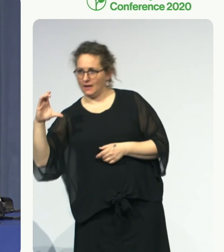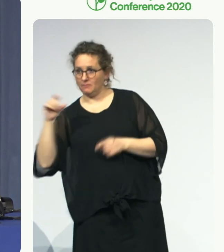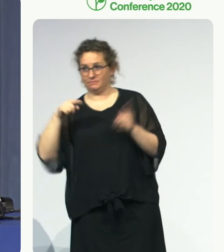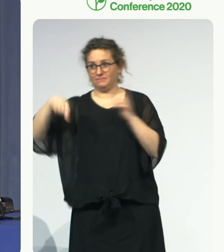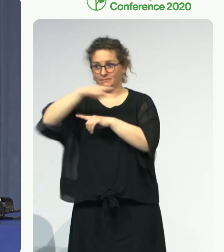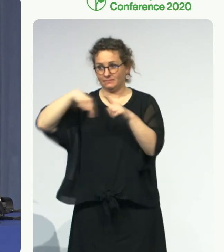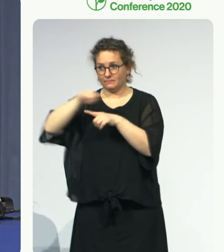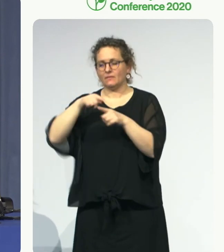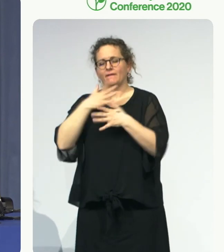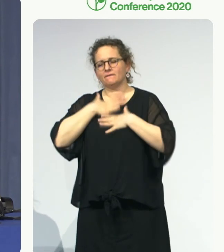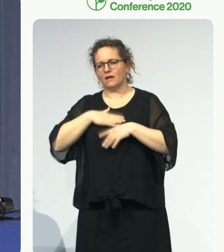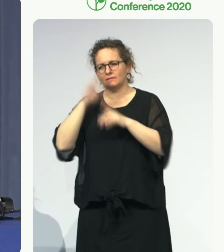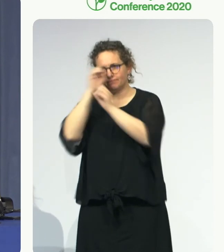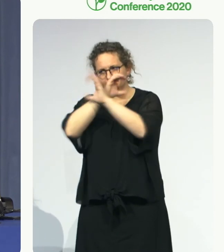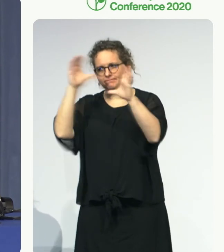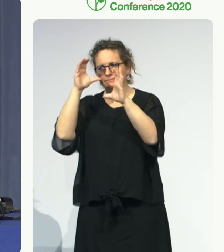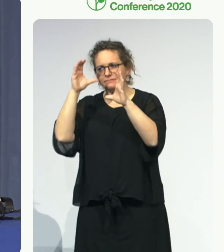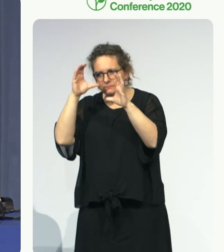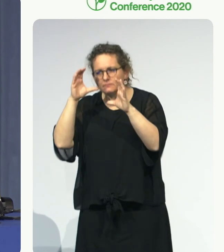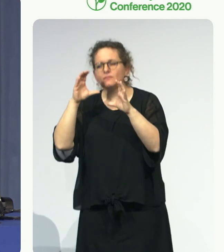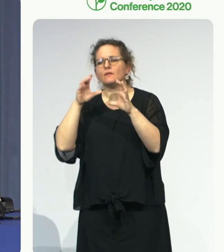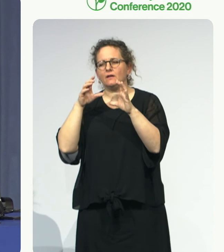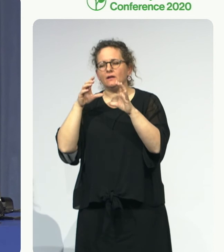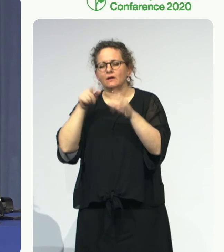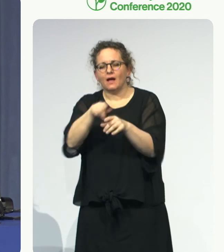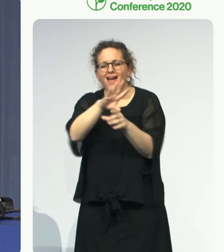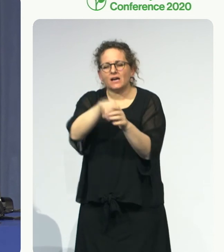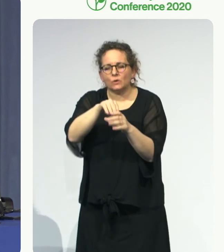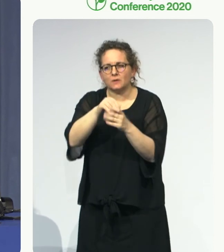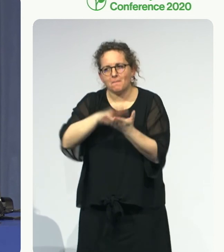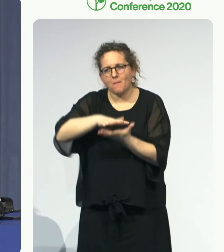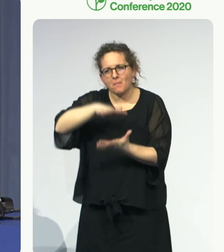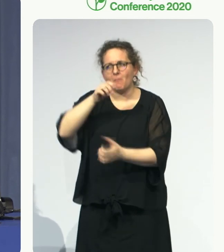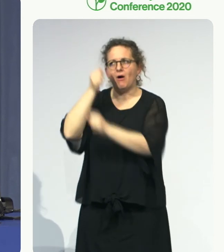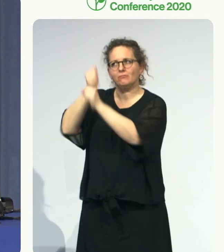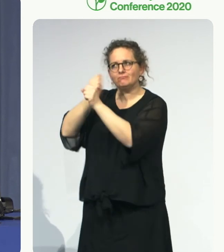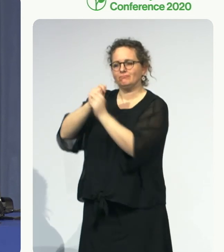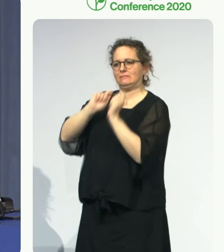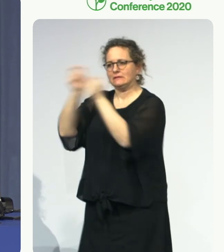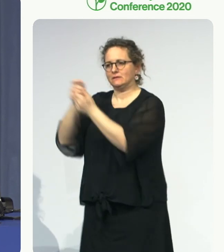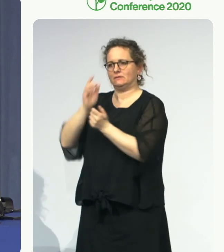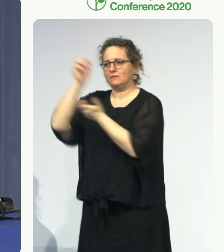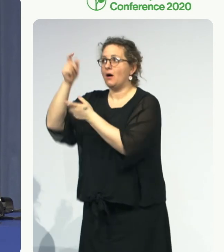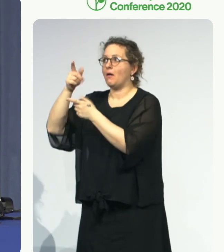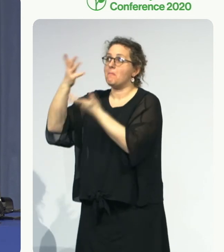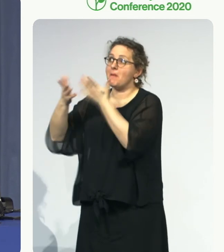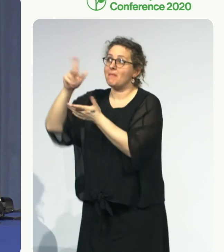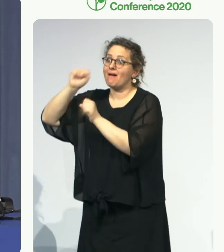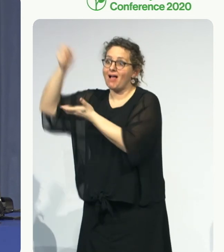project proposals to make it more realistic that funding will be also channeled into that target group